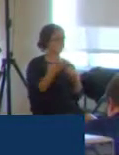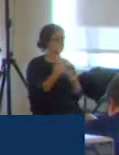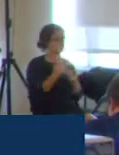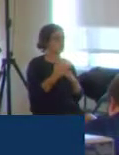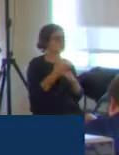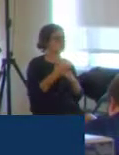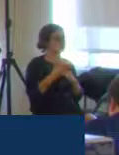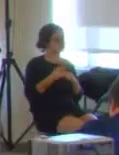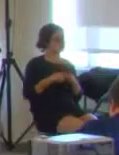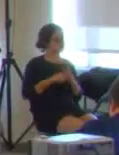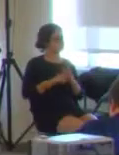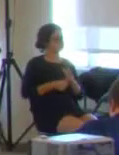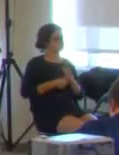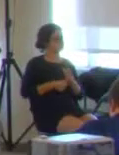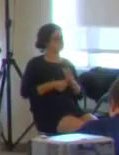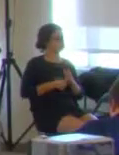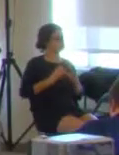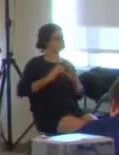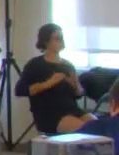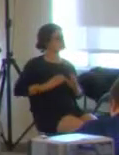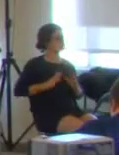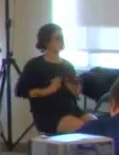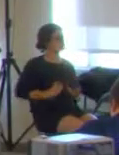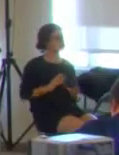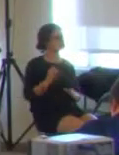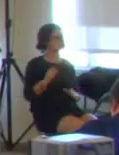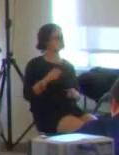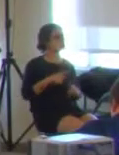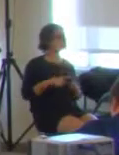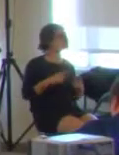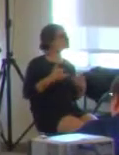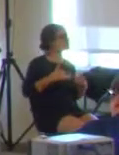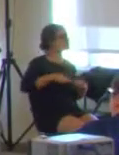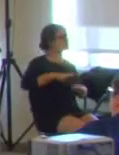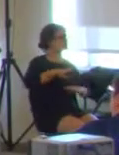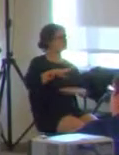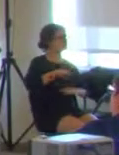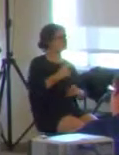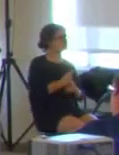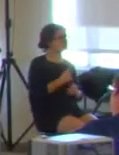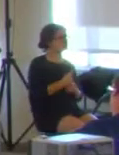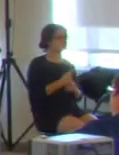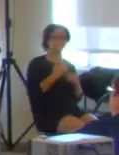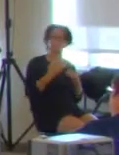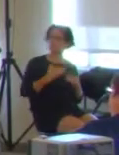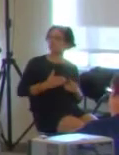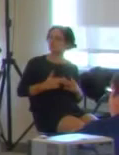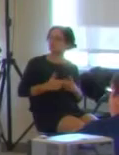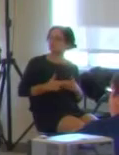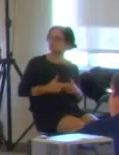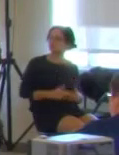highlighted by consumers, but it's a top unmet need. Next slide.